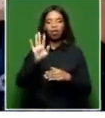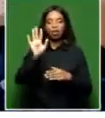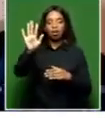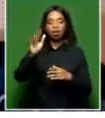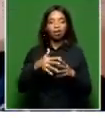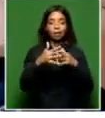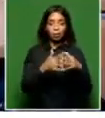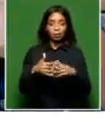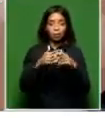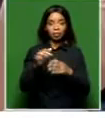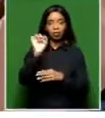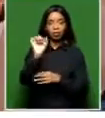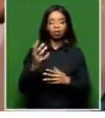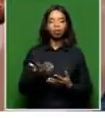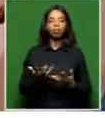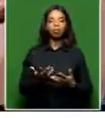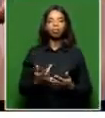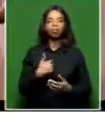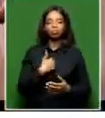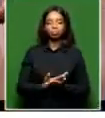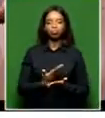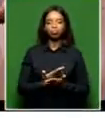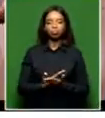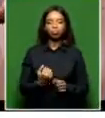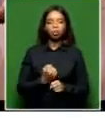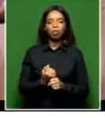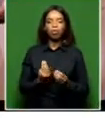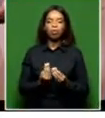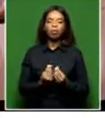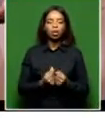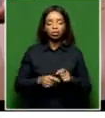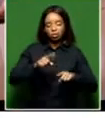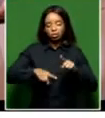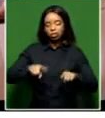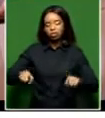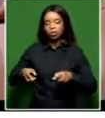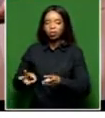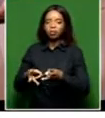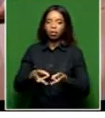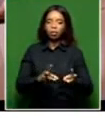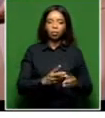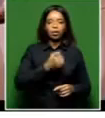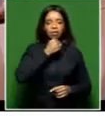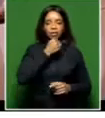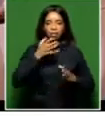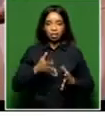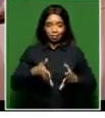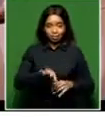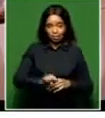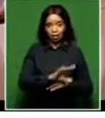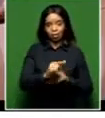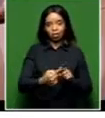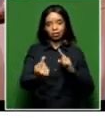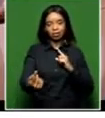where artists can make money from all kinds of streams, so we are mostly dependent on